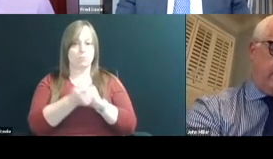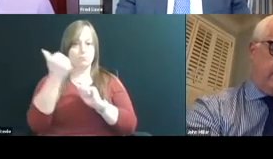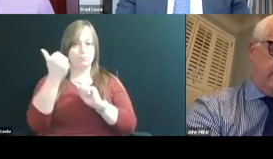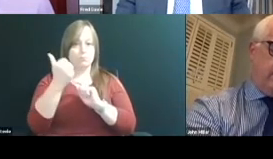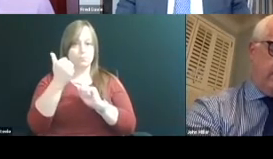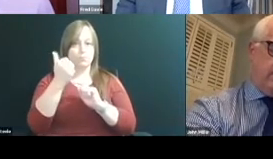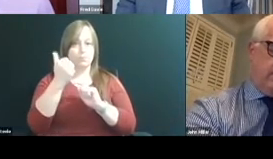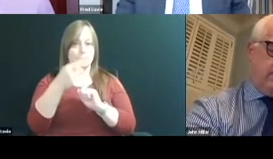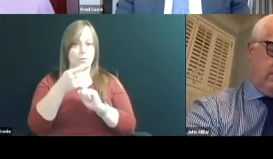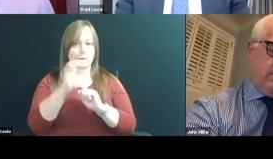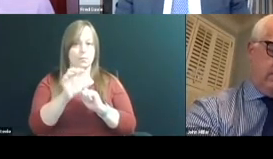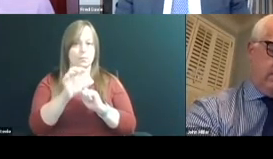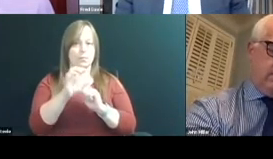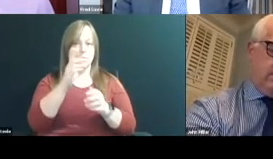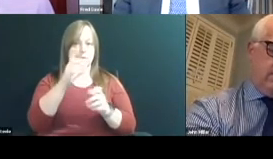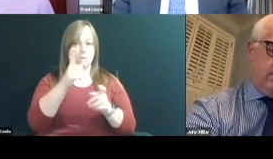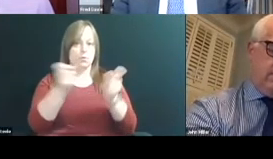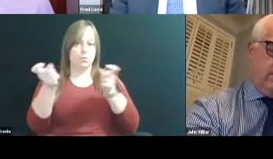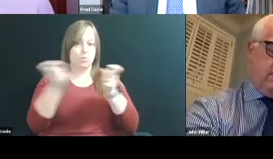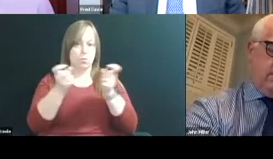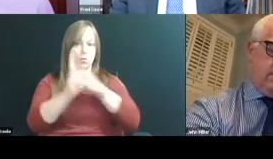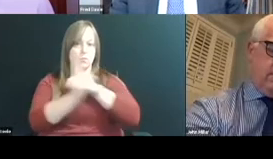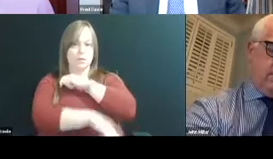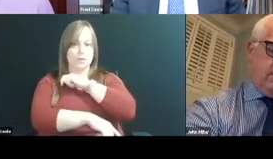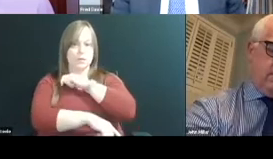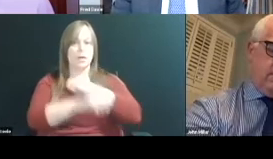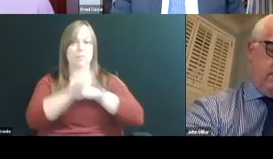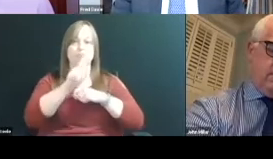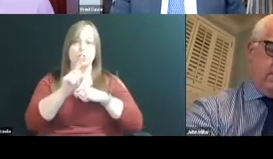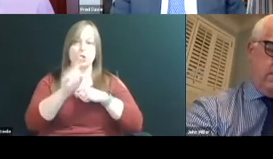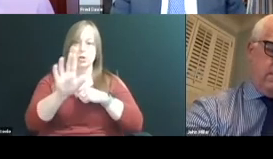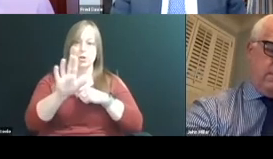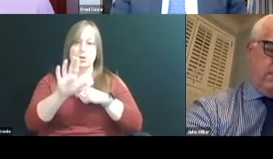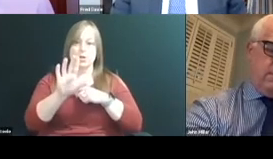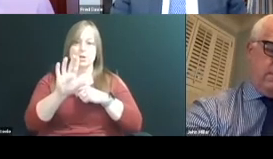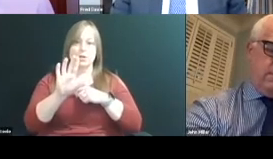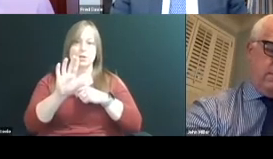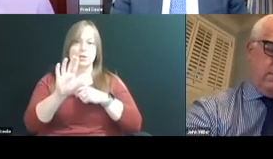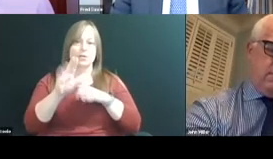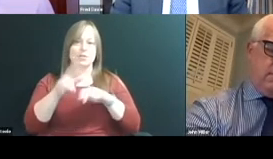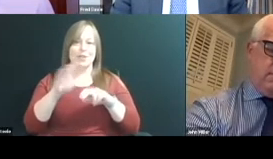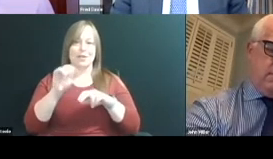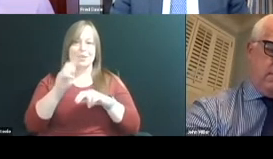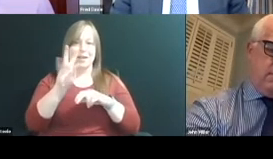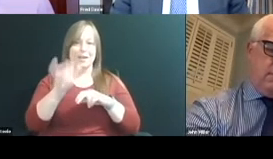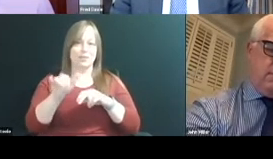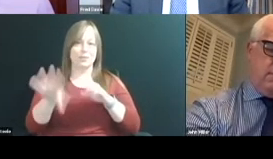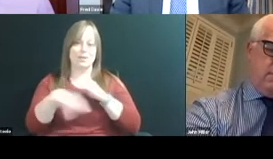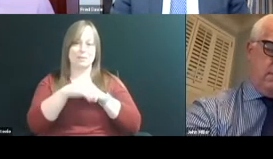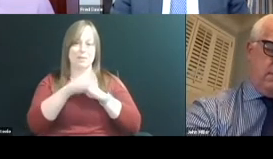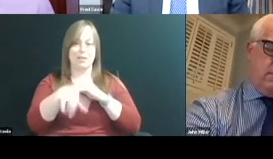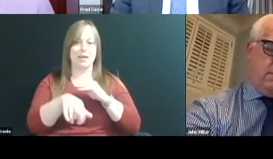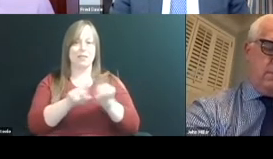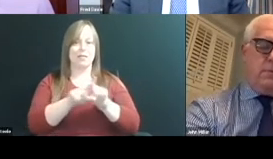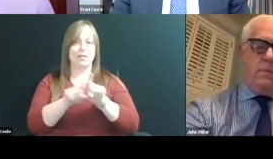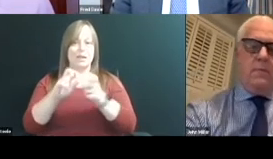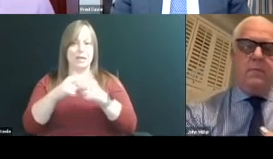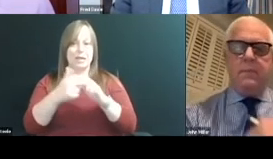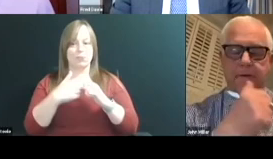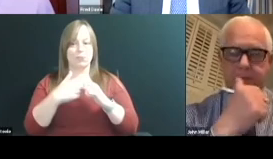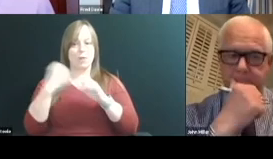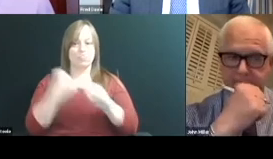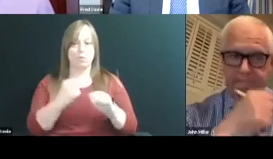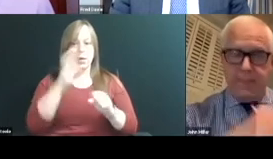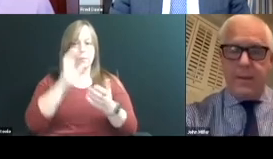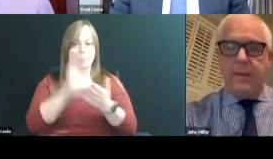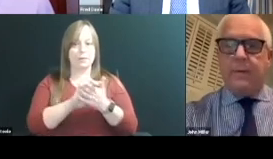final and exclusive authority over discipline. And I'm sure Chair Davey will expound on this as well. This is an issue that I strongly